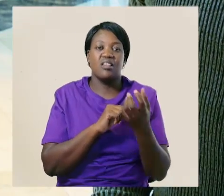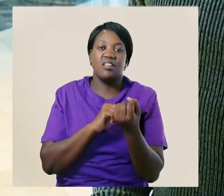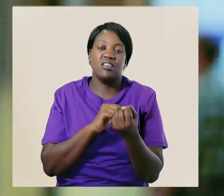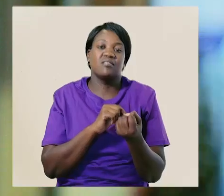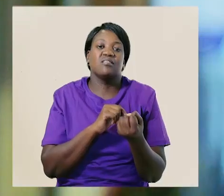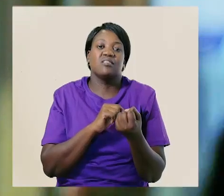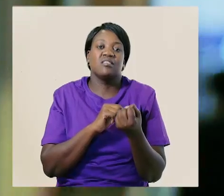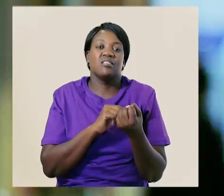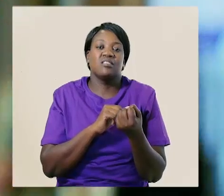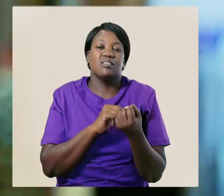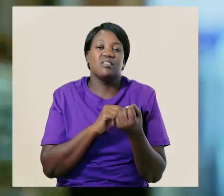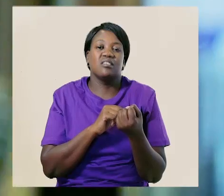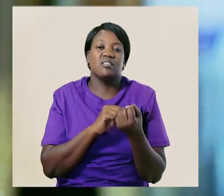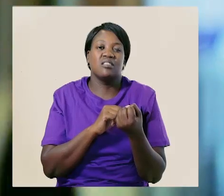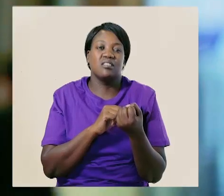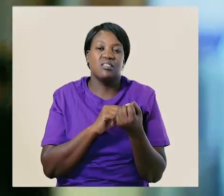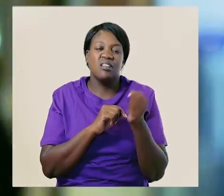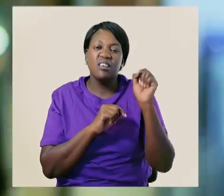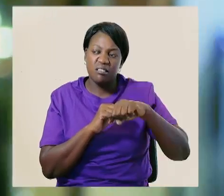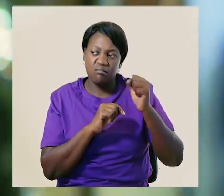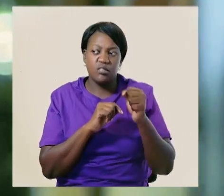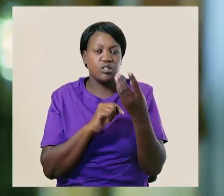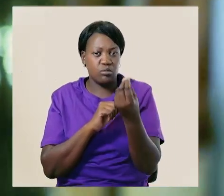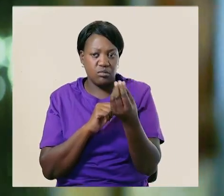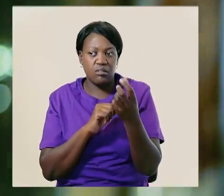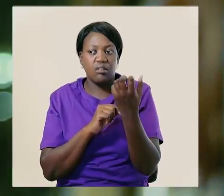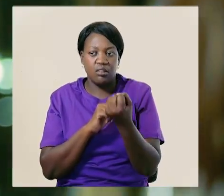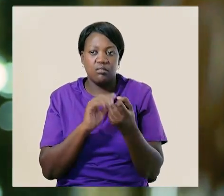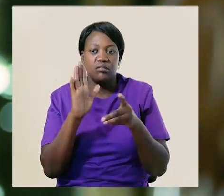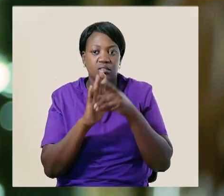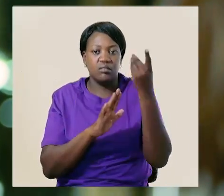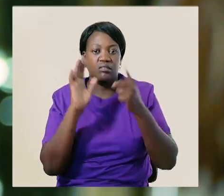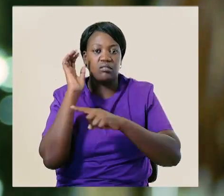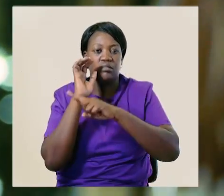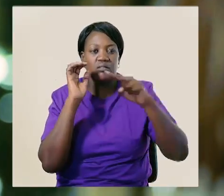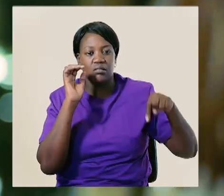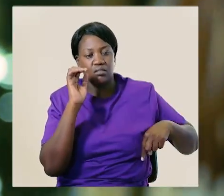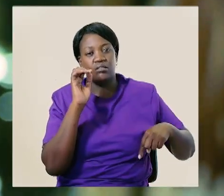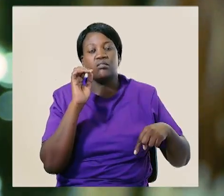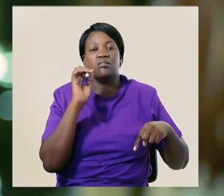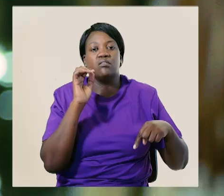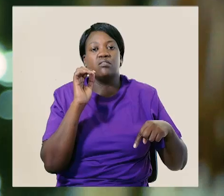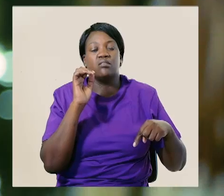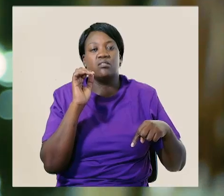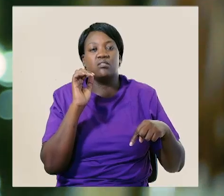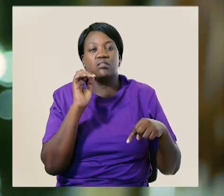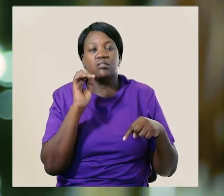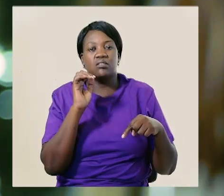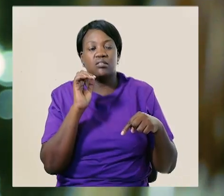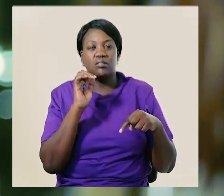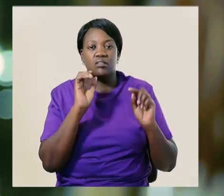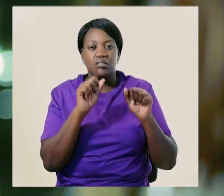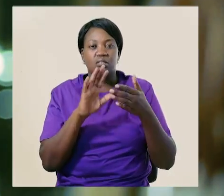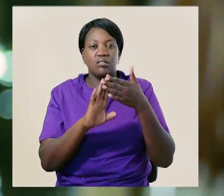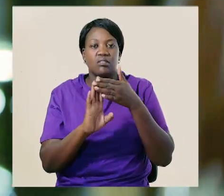lot of land. I do think that we have enough capital to develop our country if like ministers spend less than what they're spending, and if